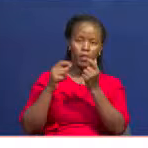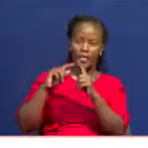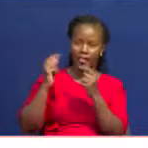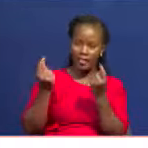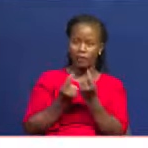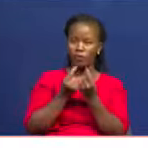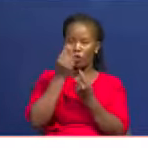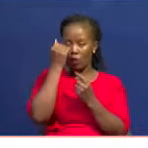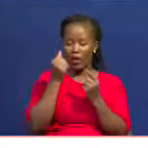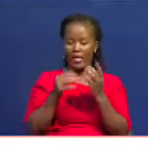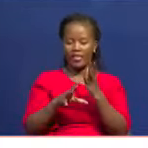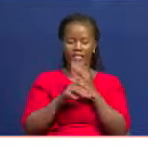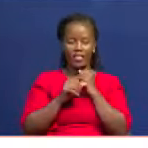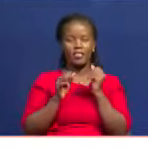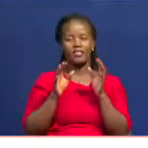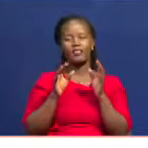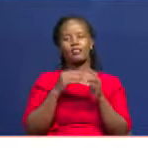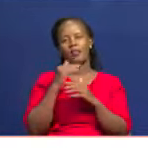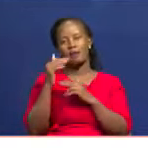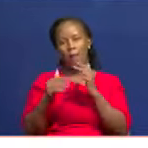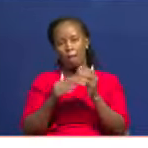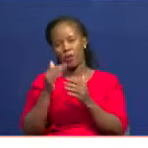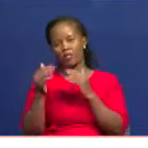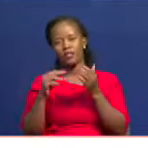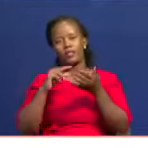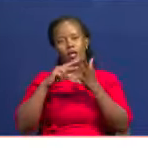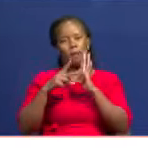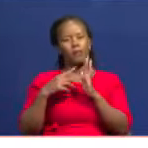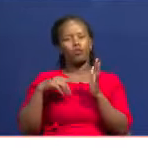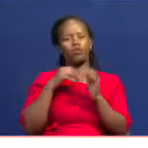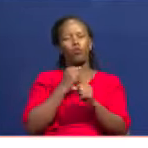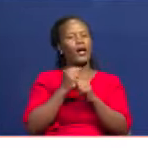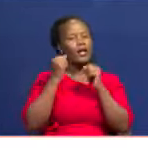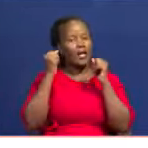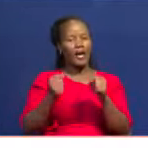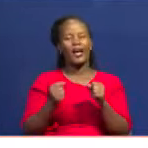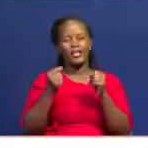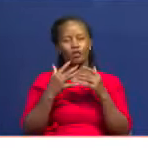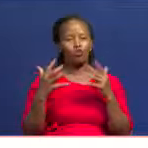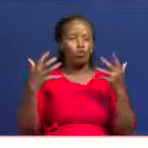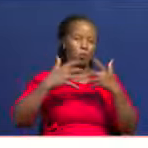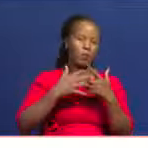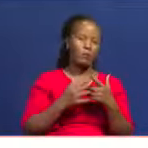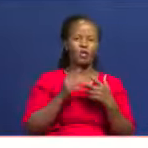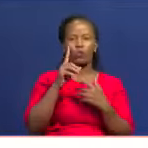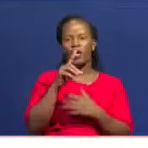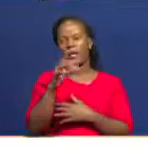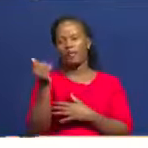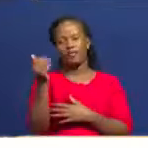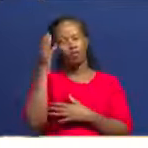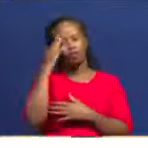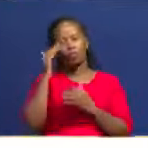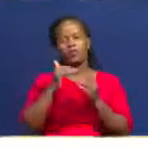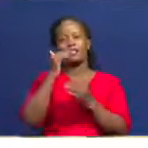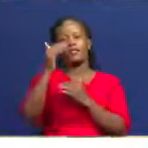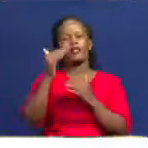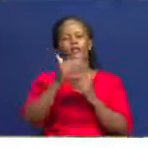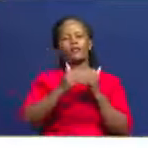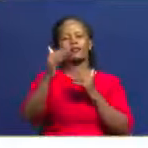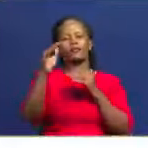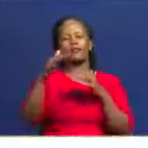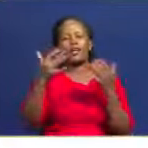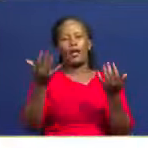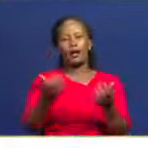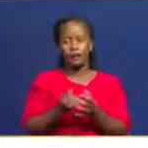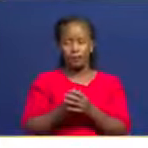They are trusting in the system. They're trusting in the processes. So we work hard to complement each other and see where this journey takes us. The Kenya Sevens